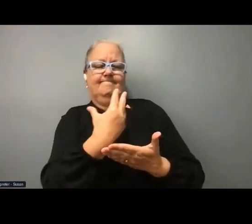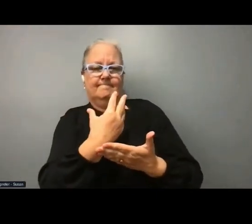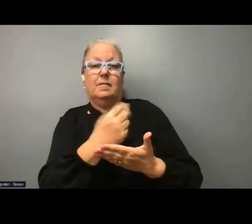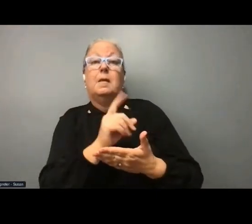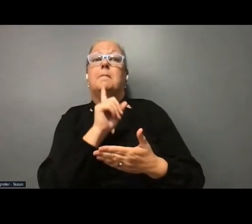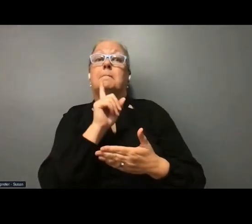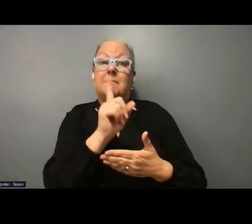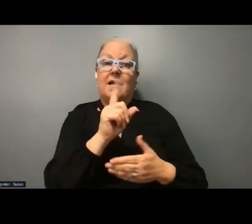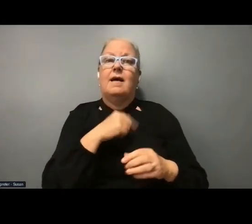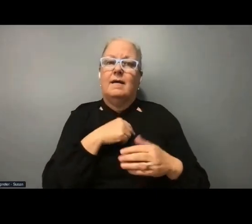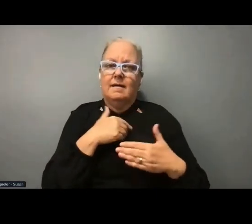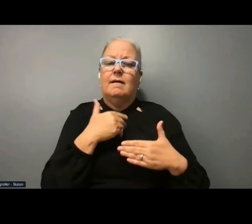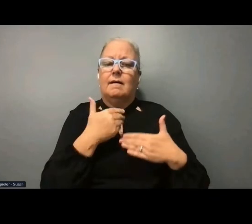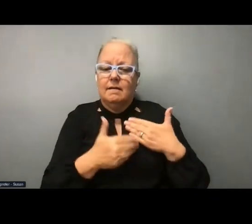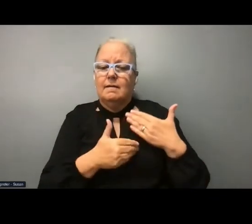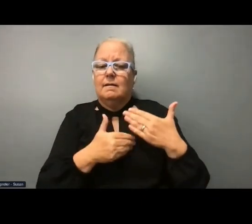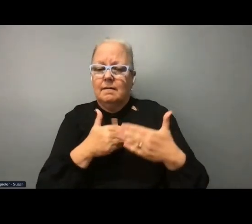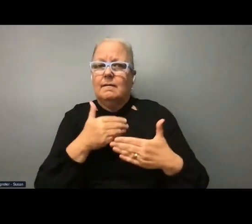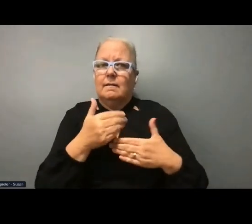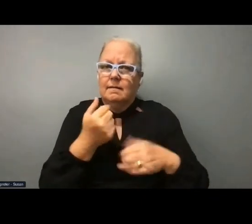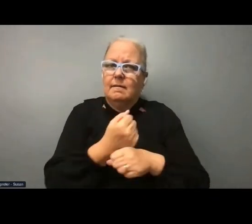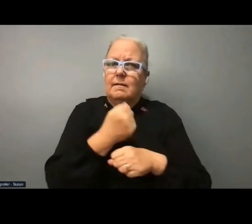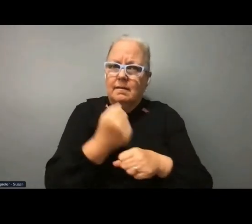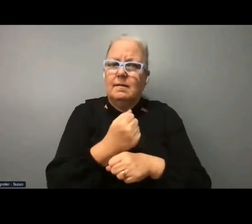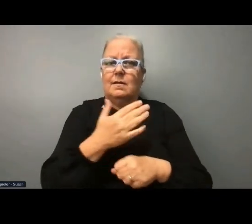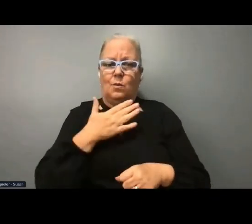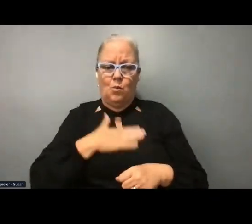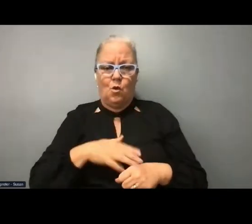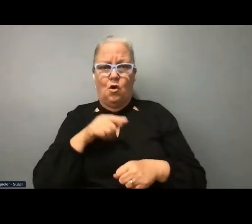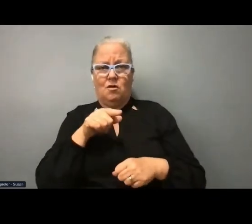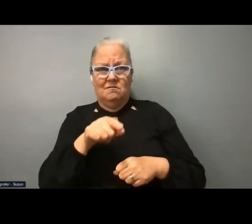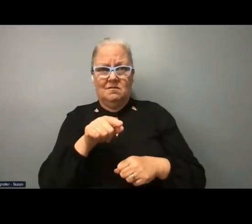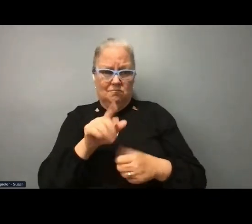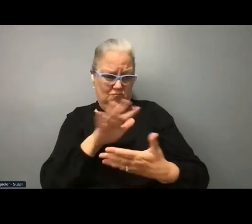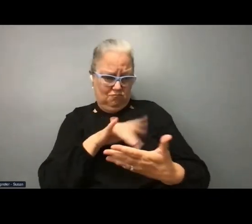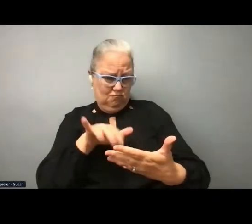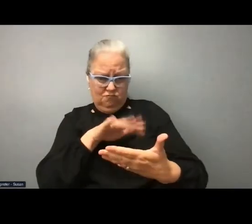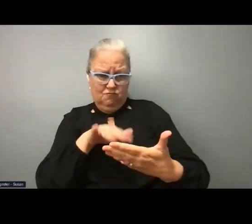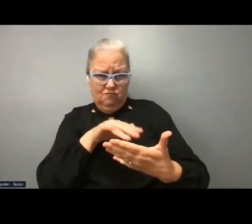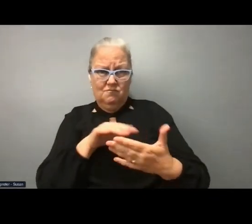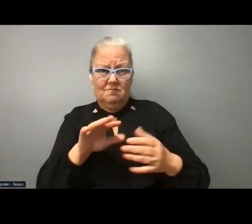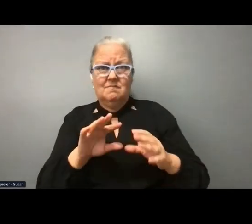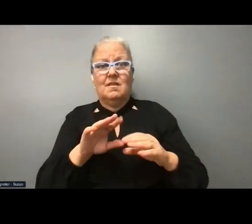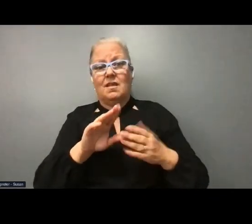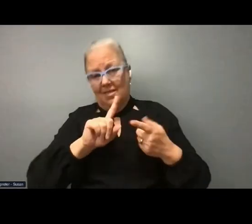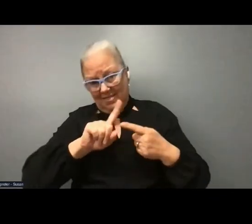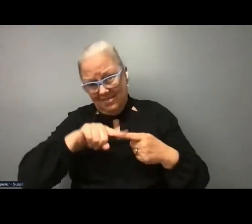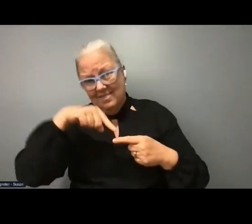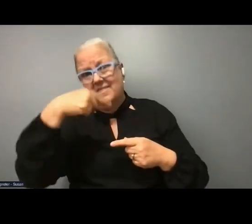to start to make sure that the system is functioning from next month.